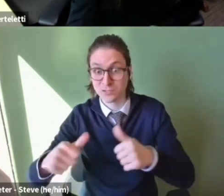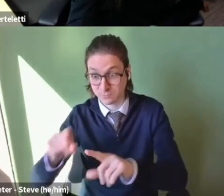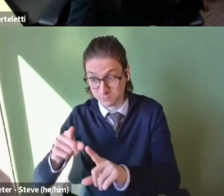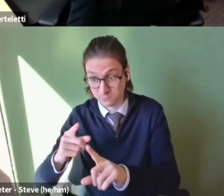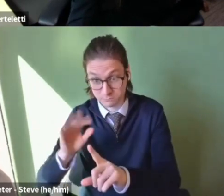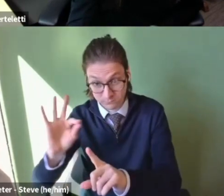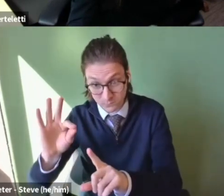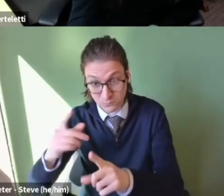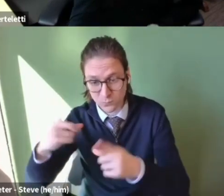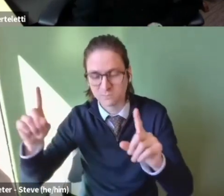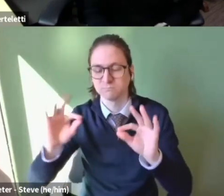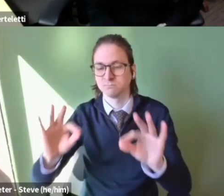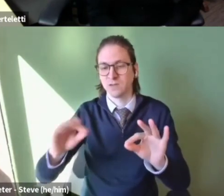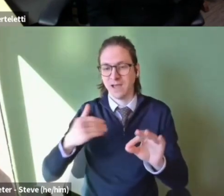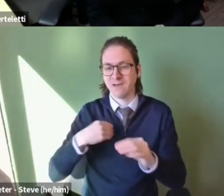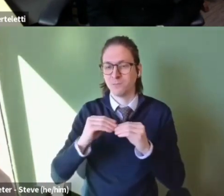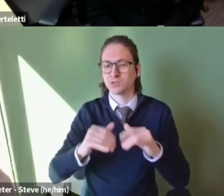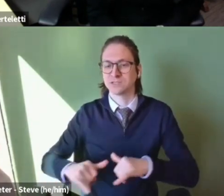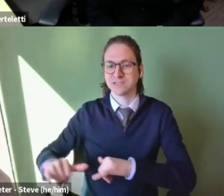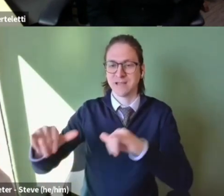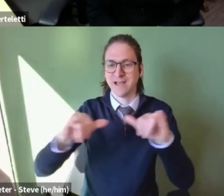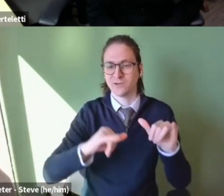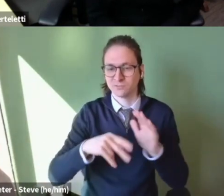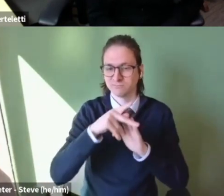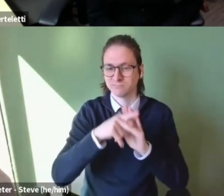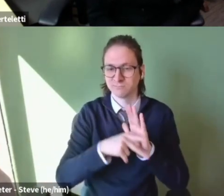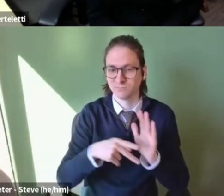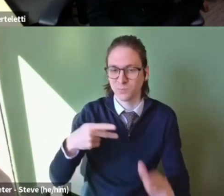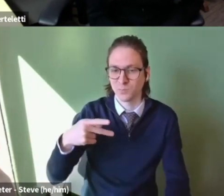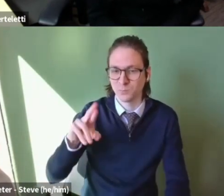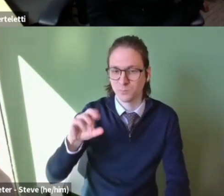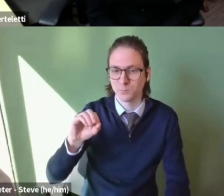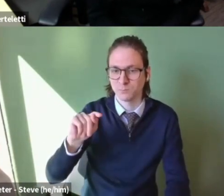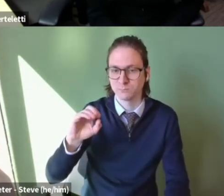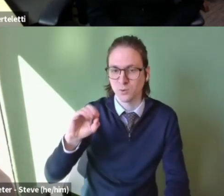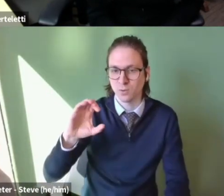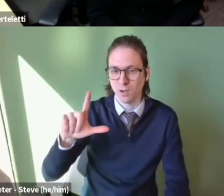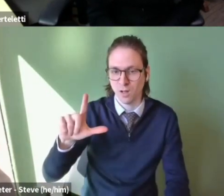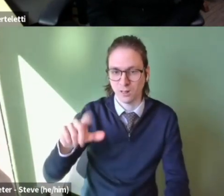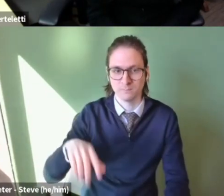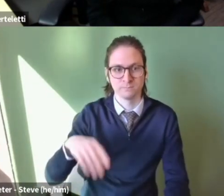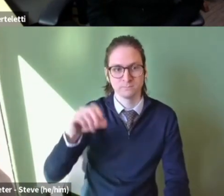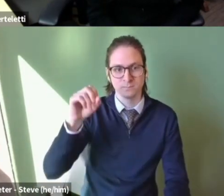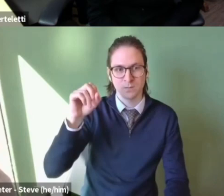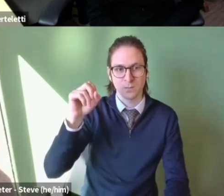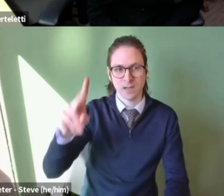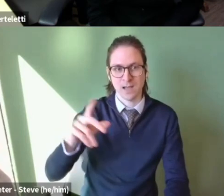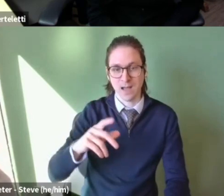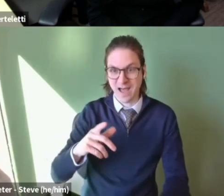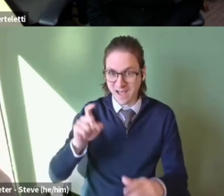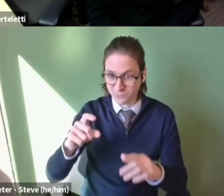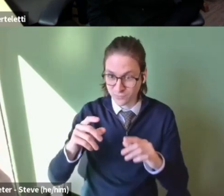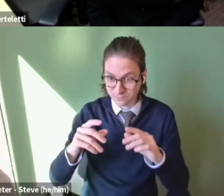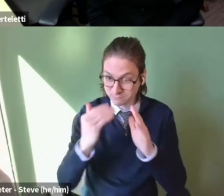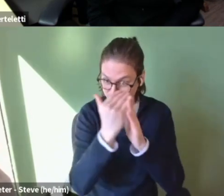clearly standardized protocol, which is described in some of the studies, right, where the experimenter puts I put my arm across the paper, and I've shown them at